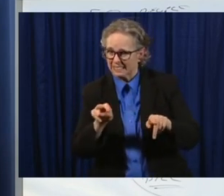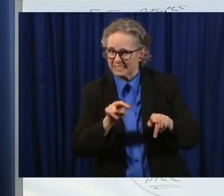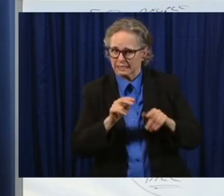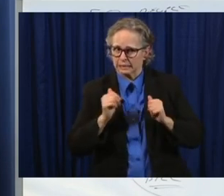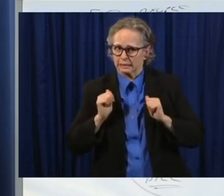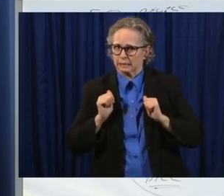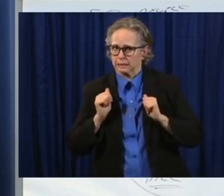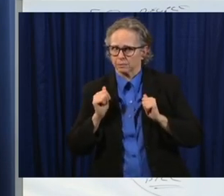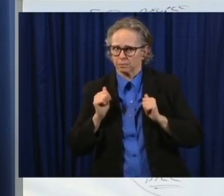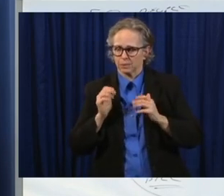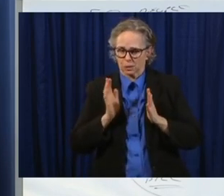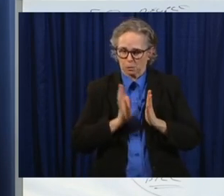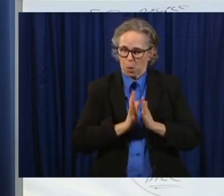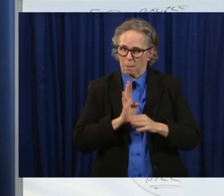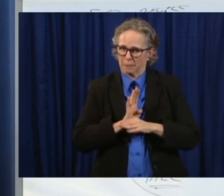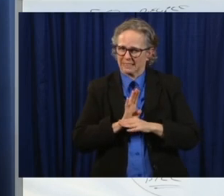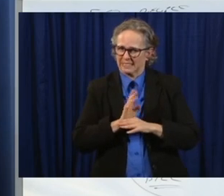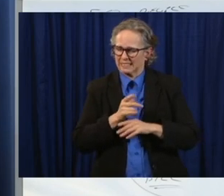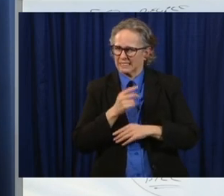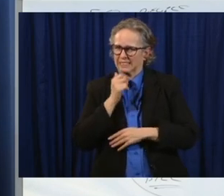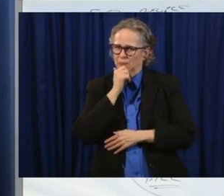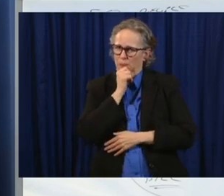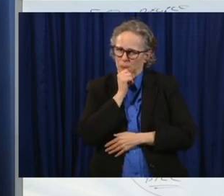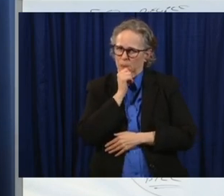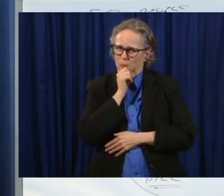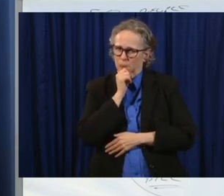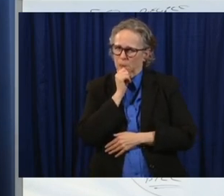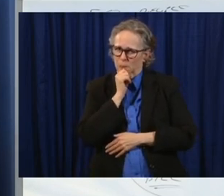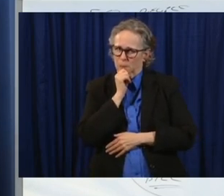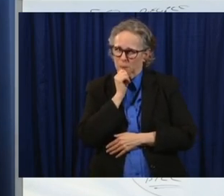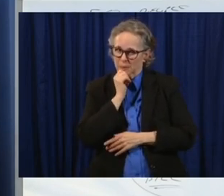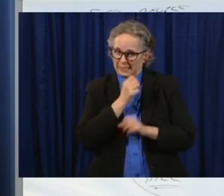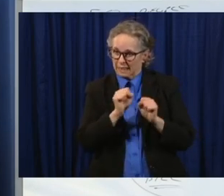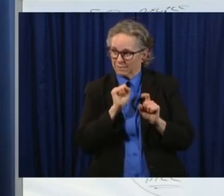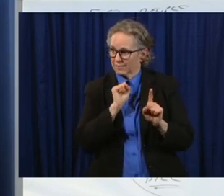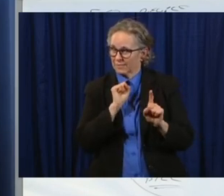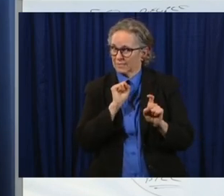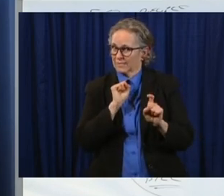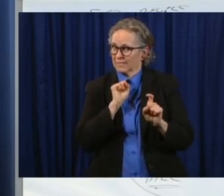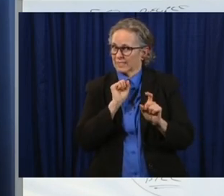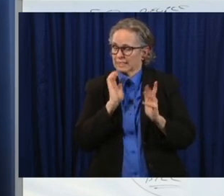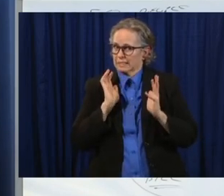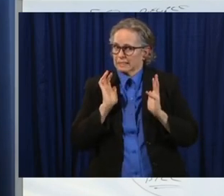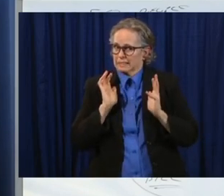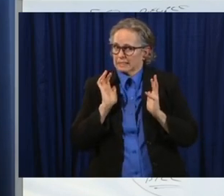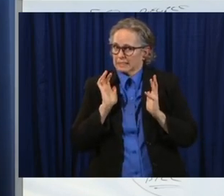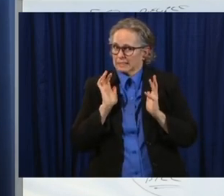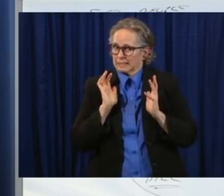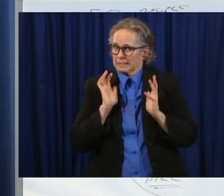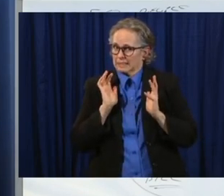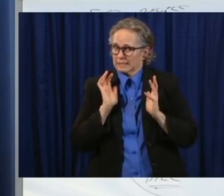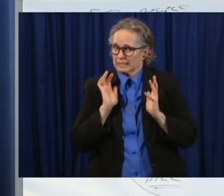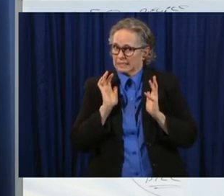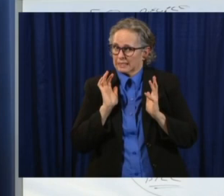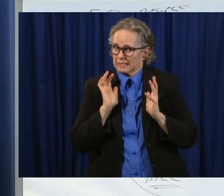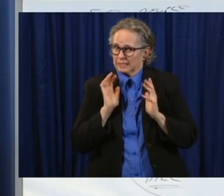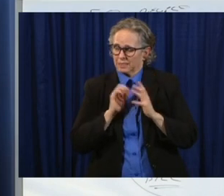small businesses, when they go in, that they're safe. And